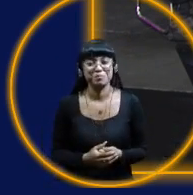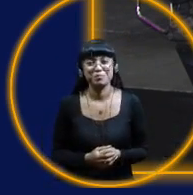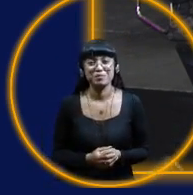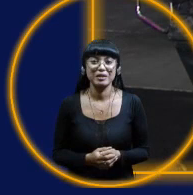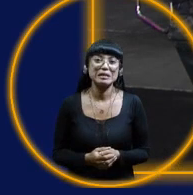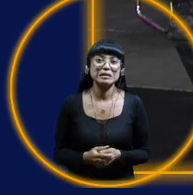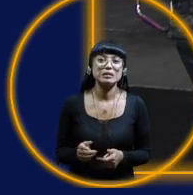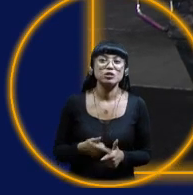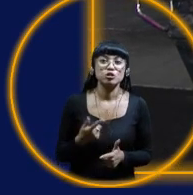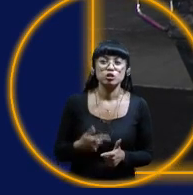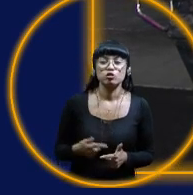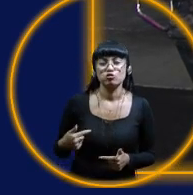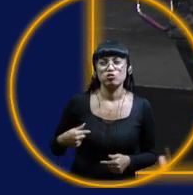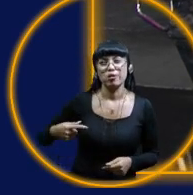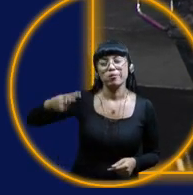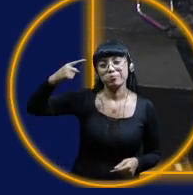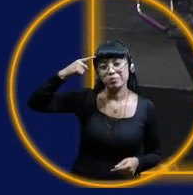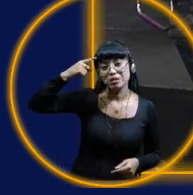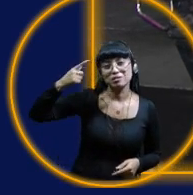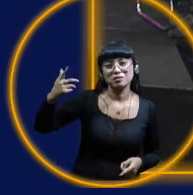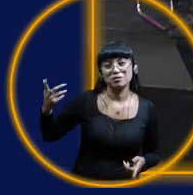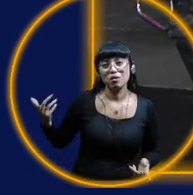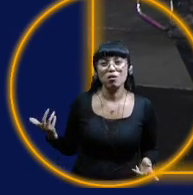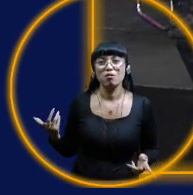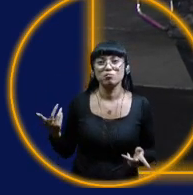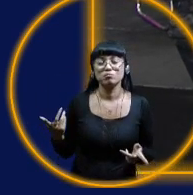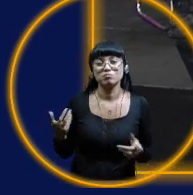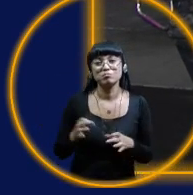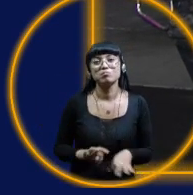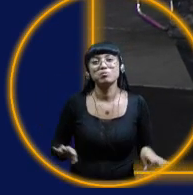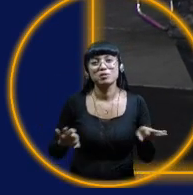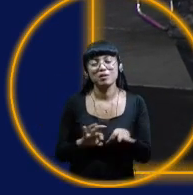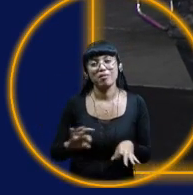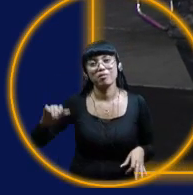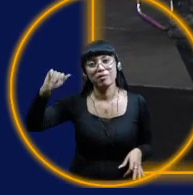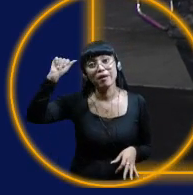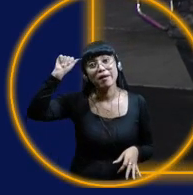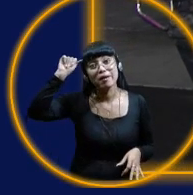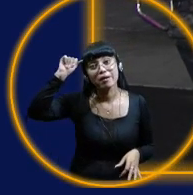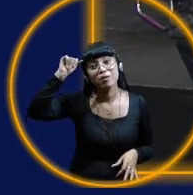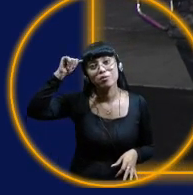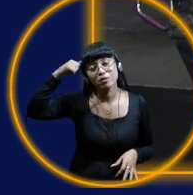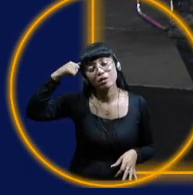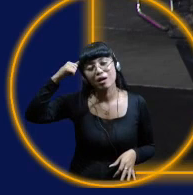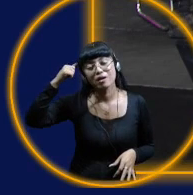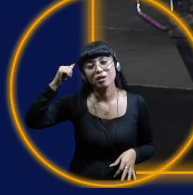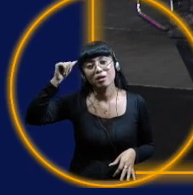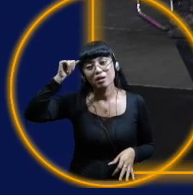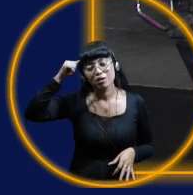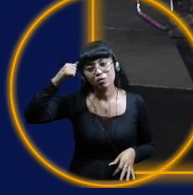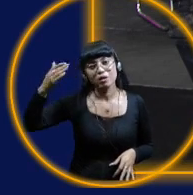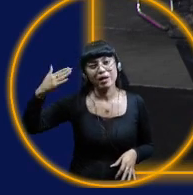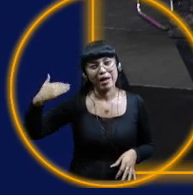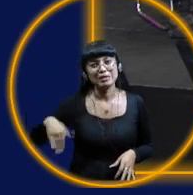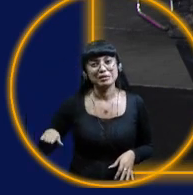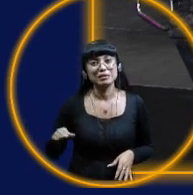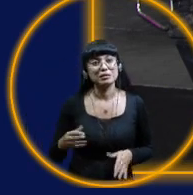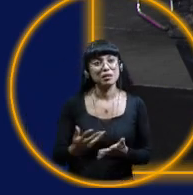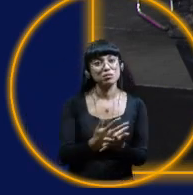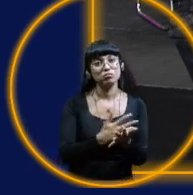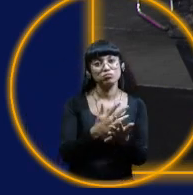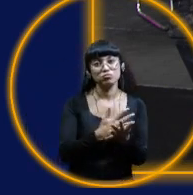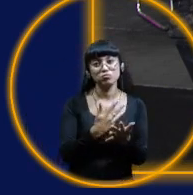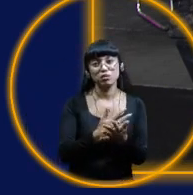also remembering that we remember negative comments more than positive comments is yes. important.